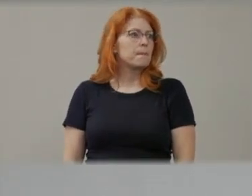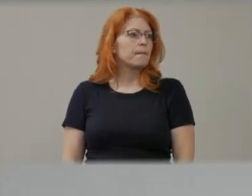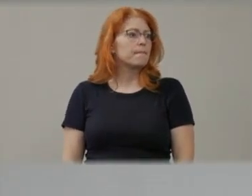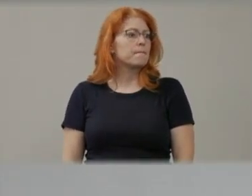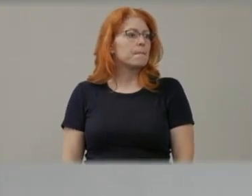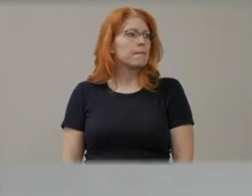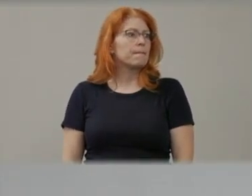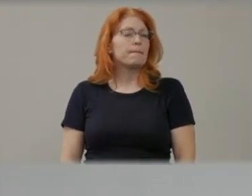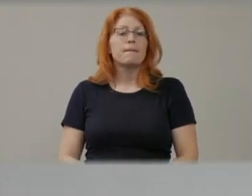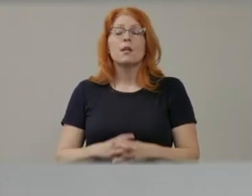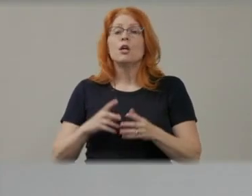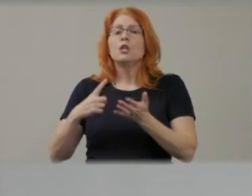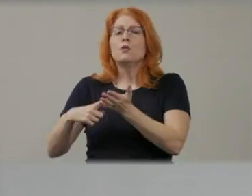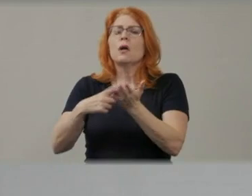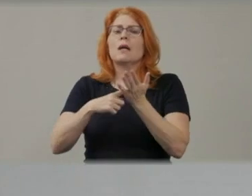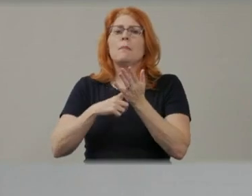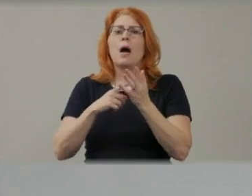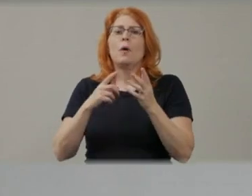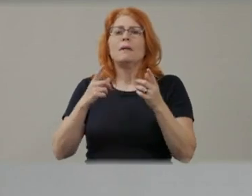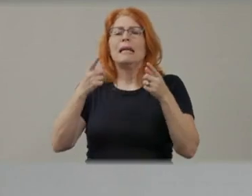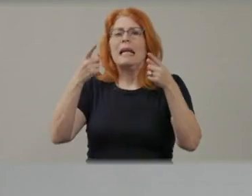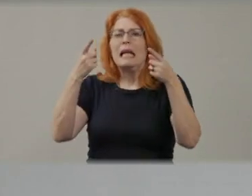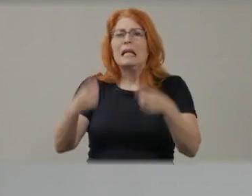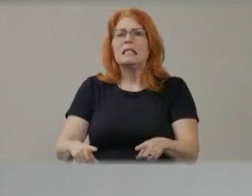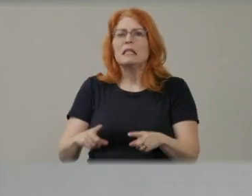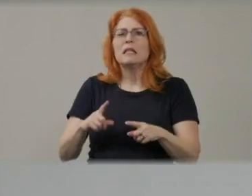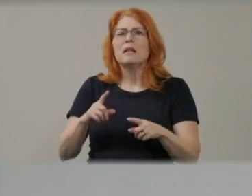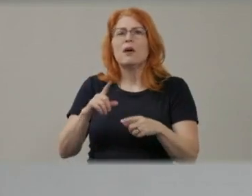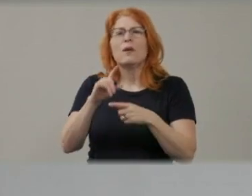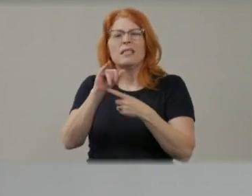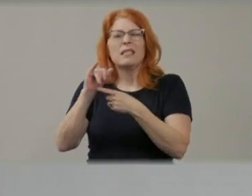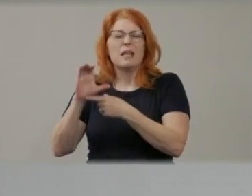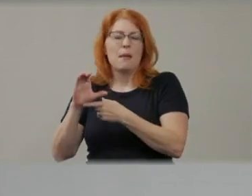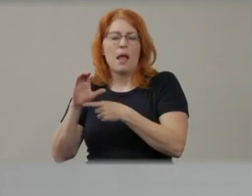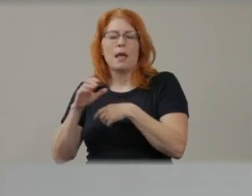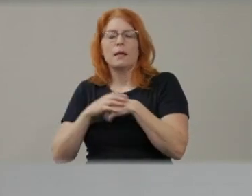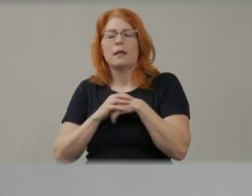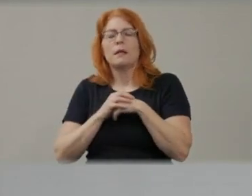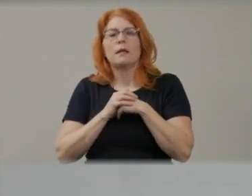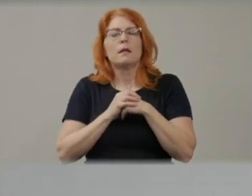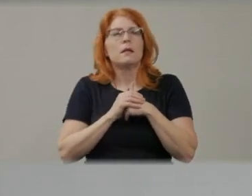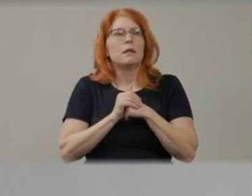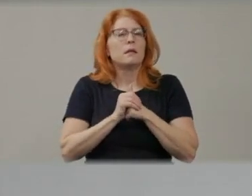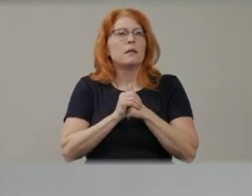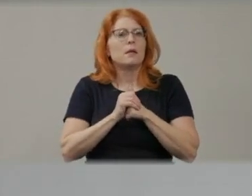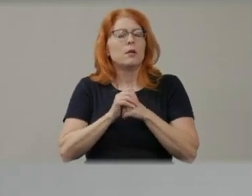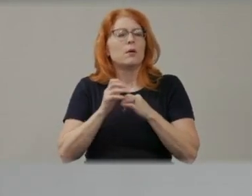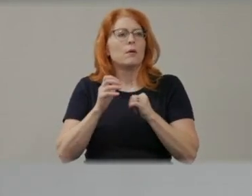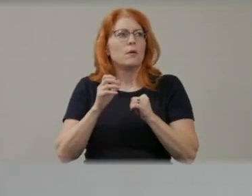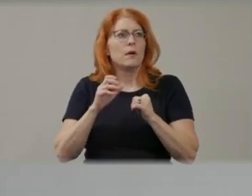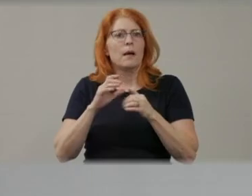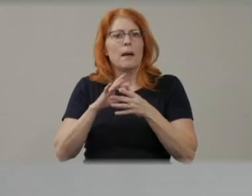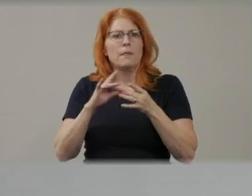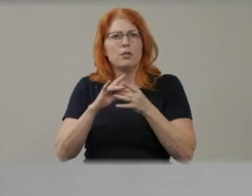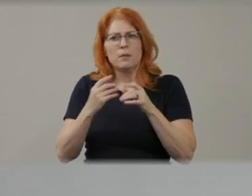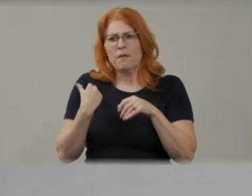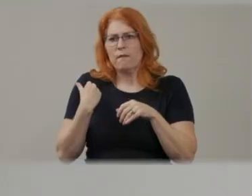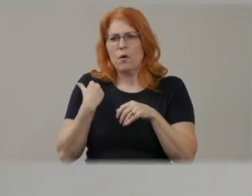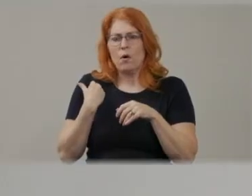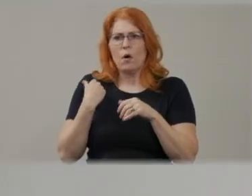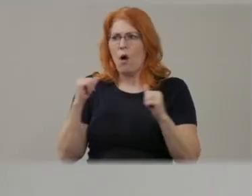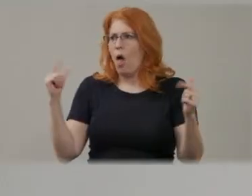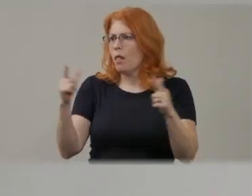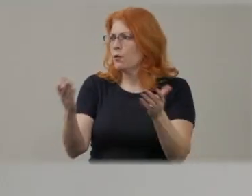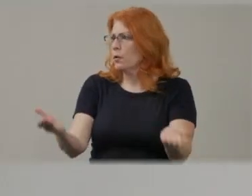When you talk about incident command-based training or the incident command system, I mentioned earlier, I think all of you that you